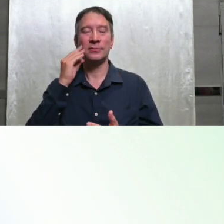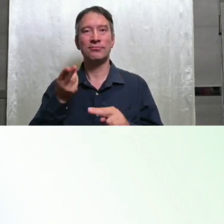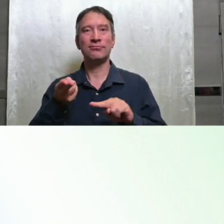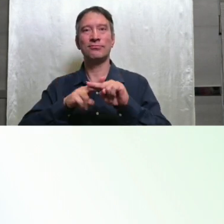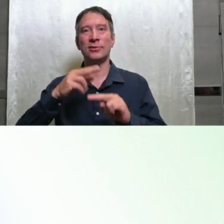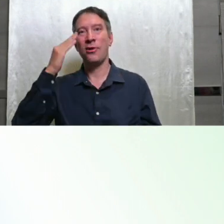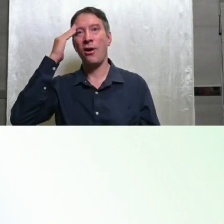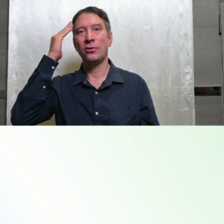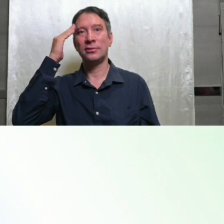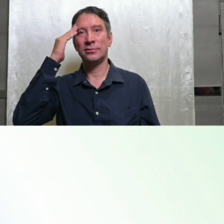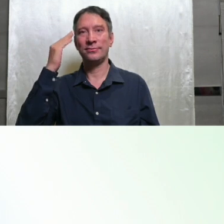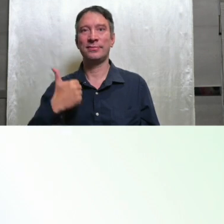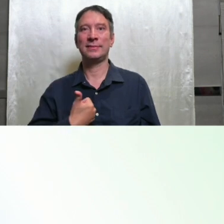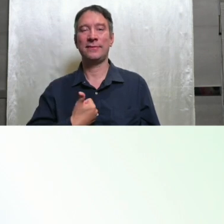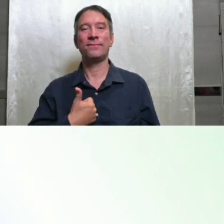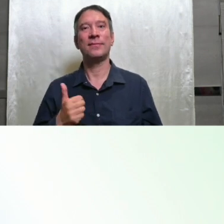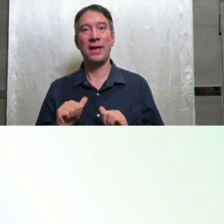and